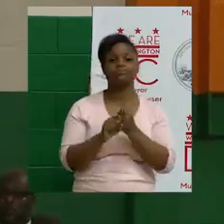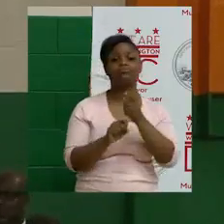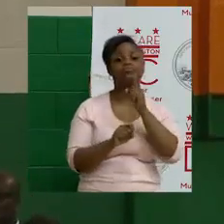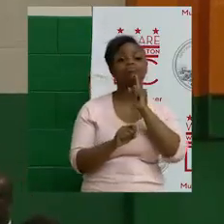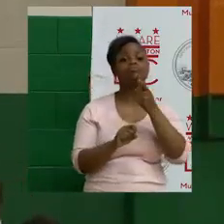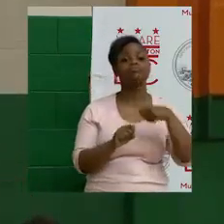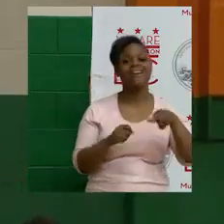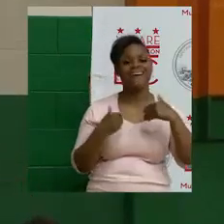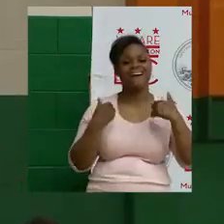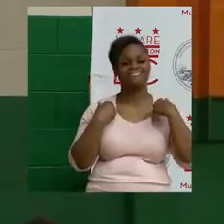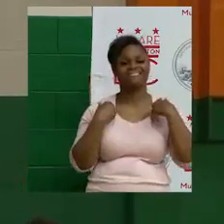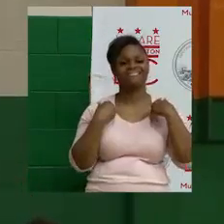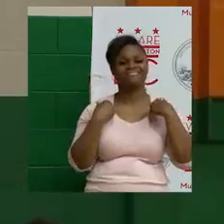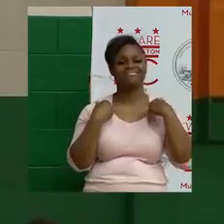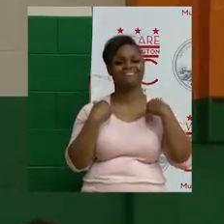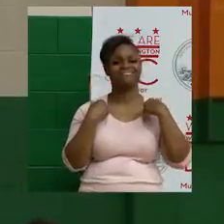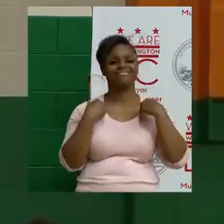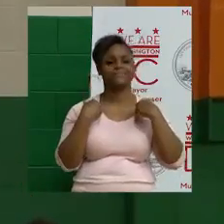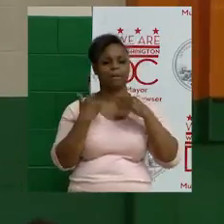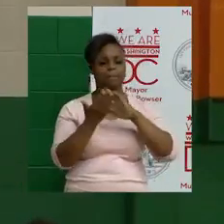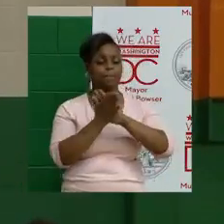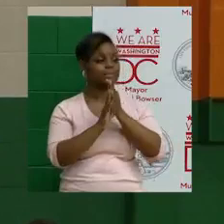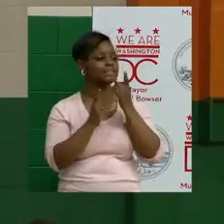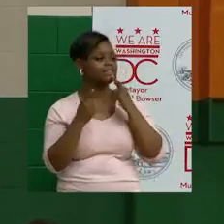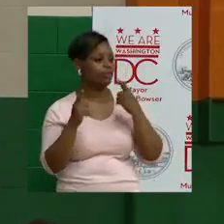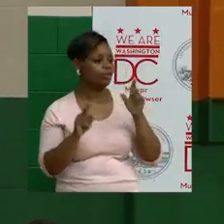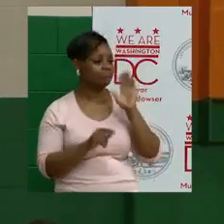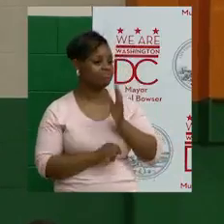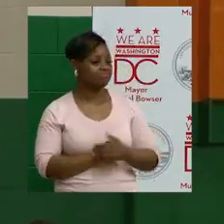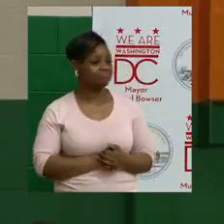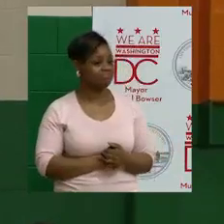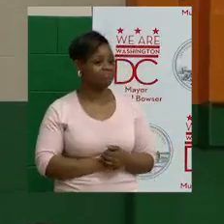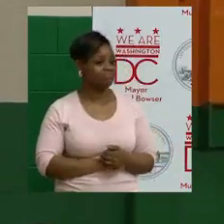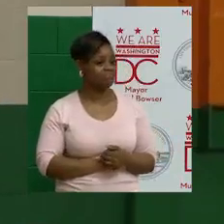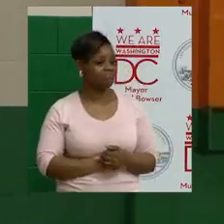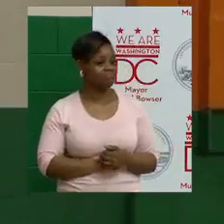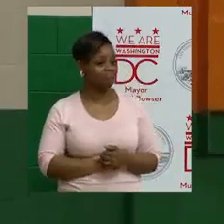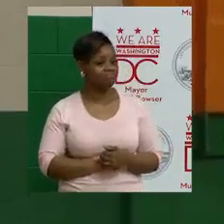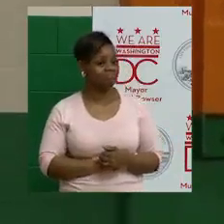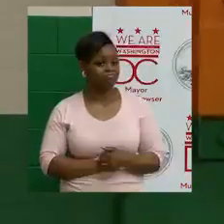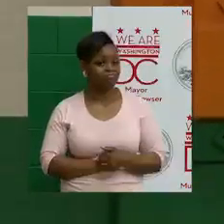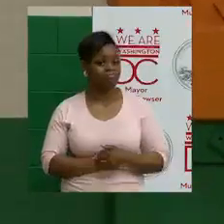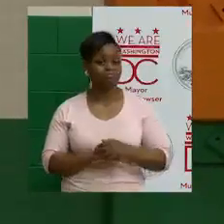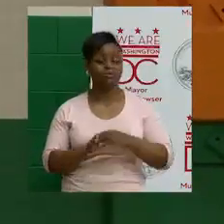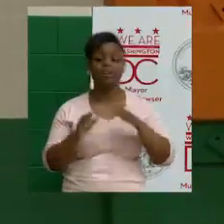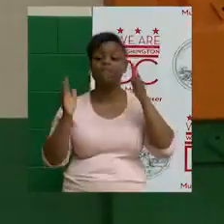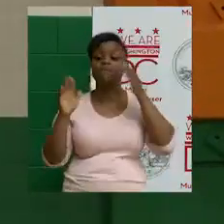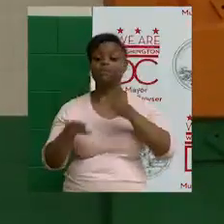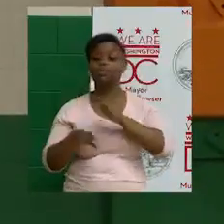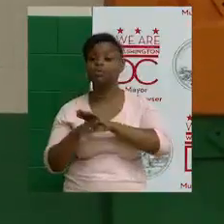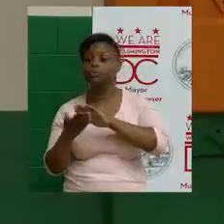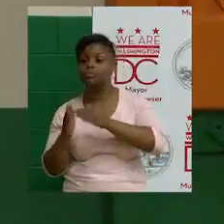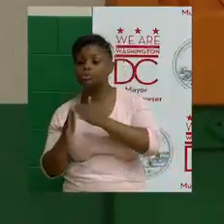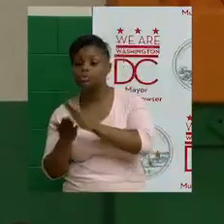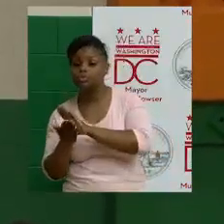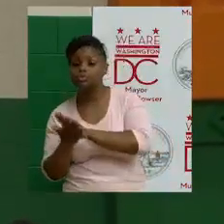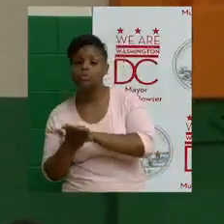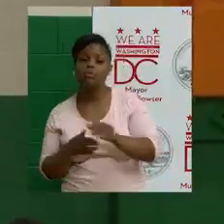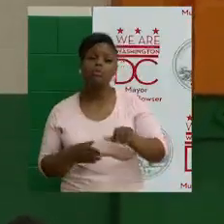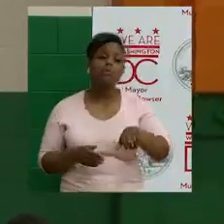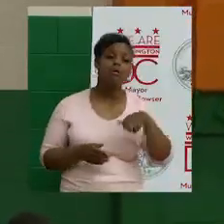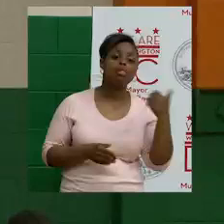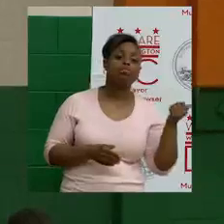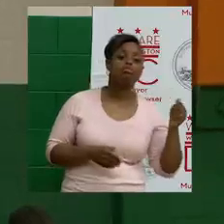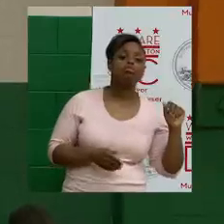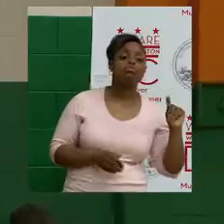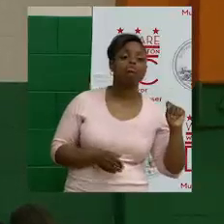to be successful in school. We will continue to focus on our community schools as well as other trauma-informed